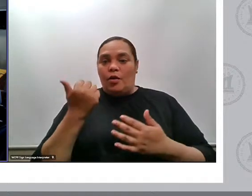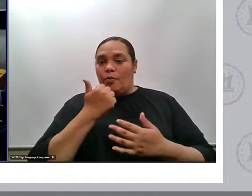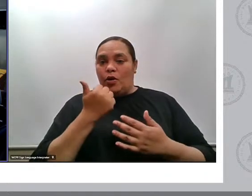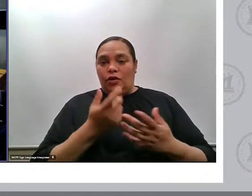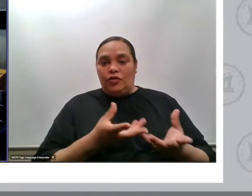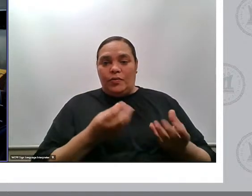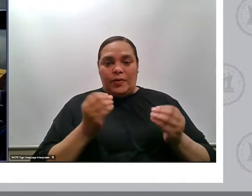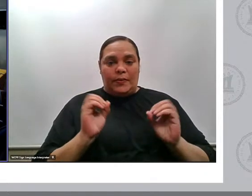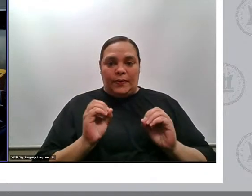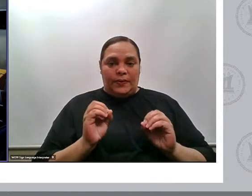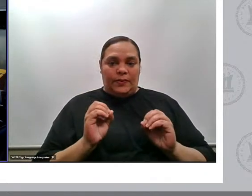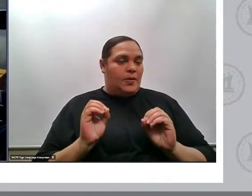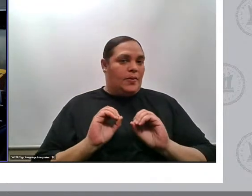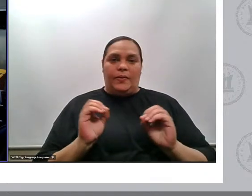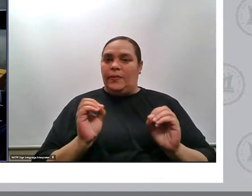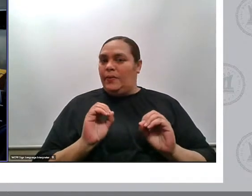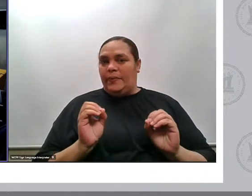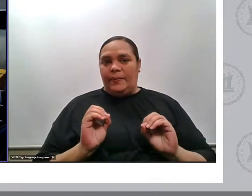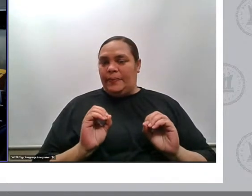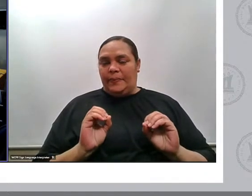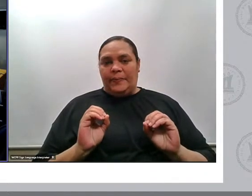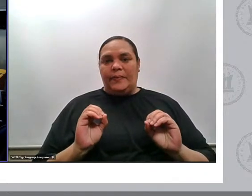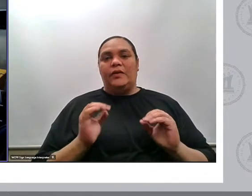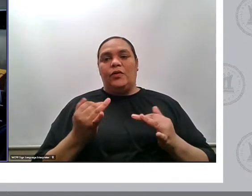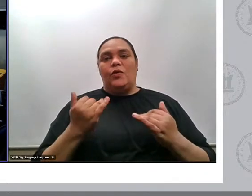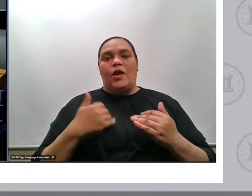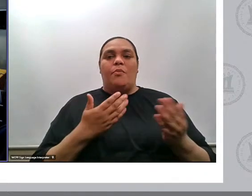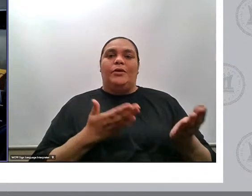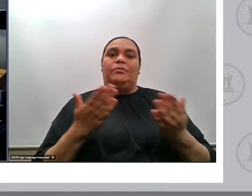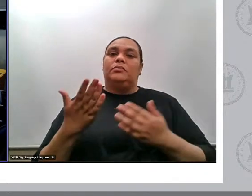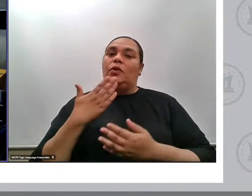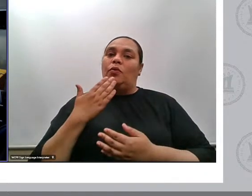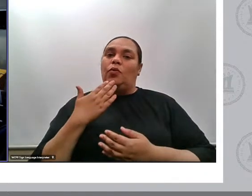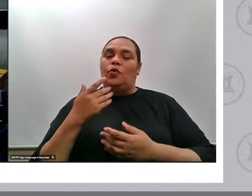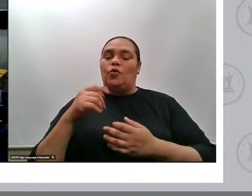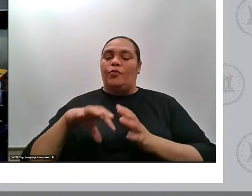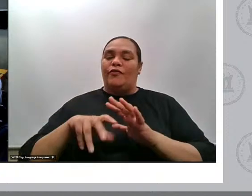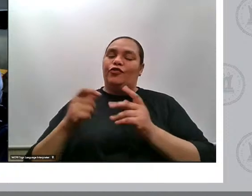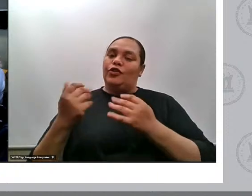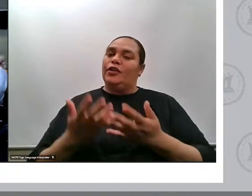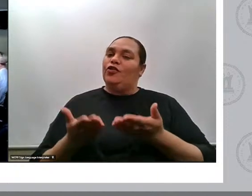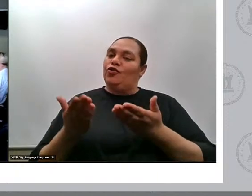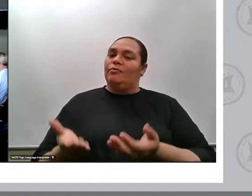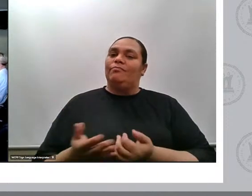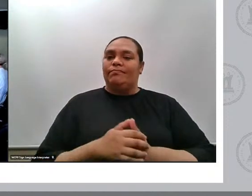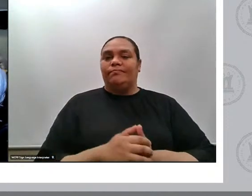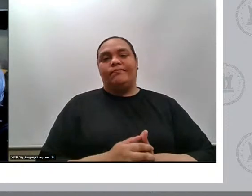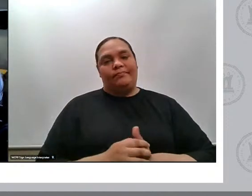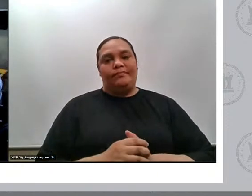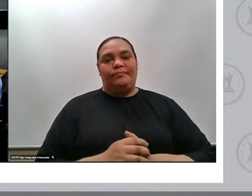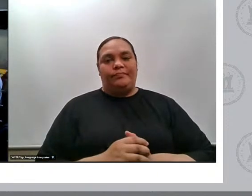received. No apologies. So I'll now hand over to the Provincial Treasury.